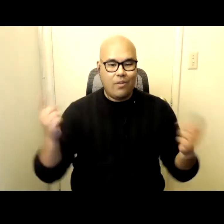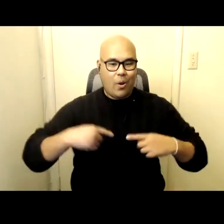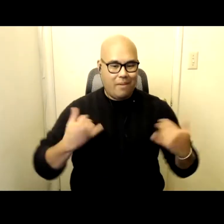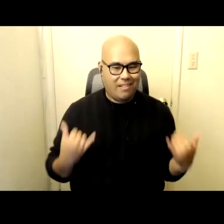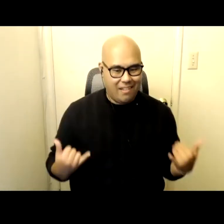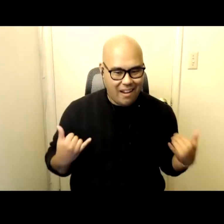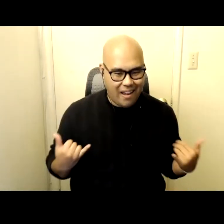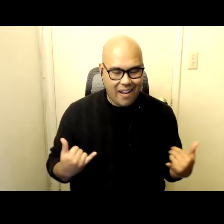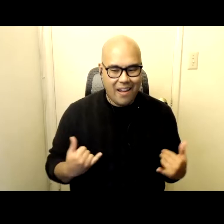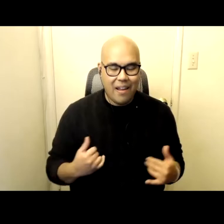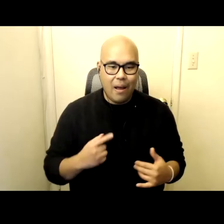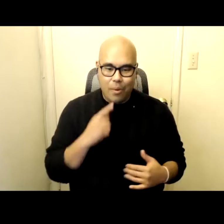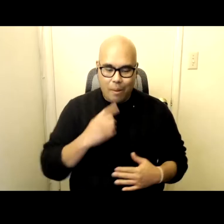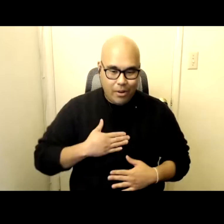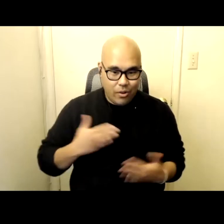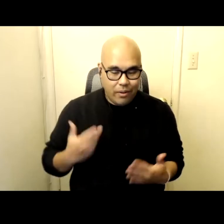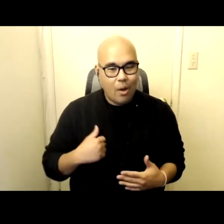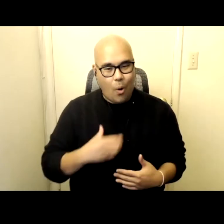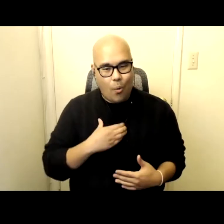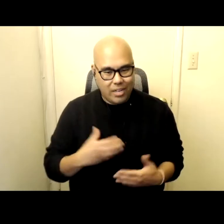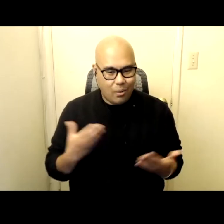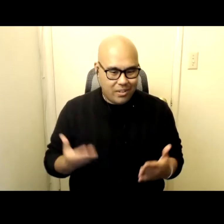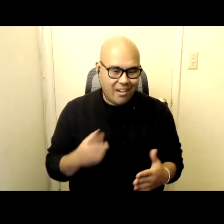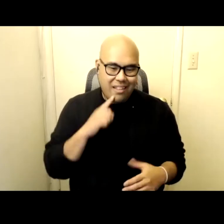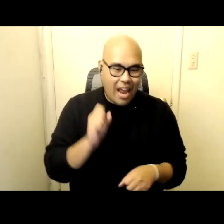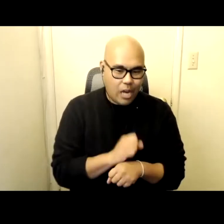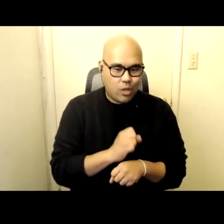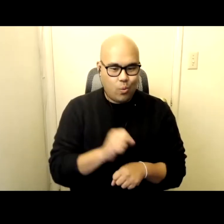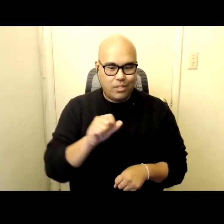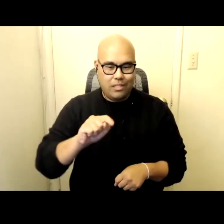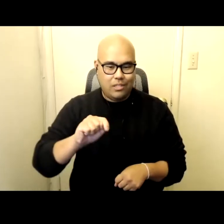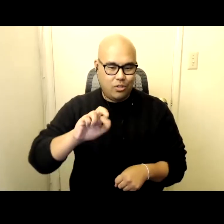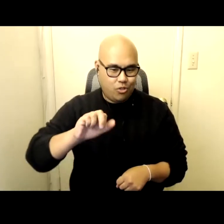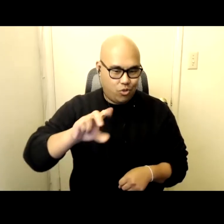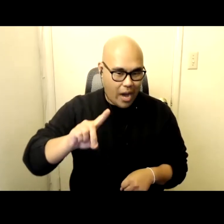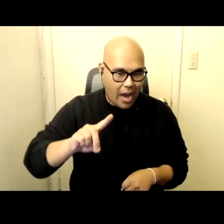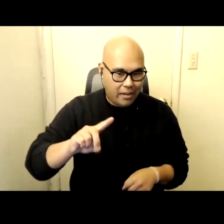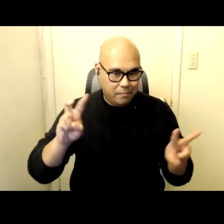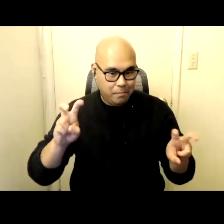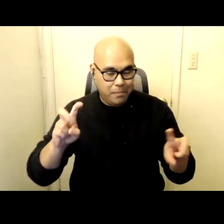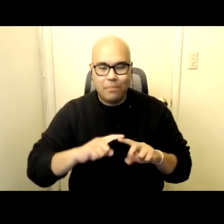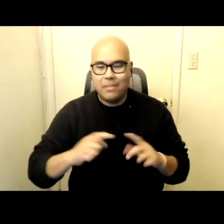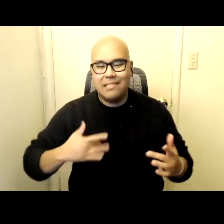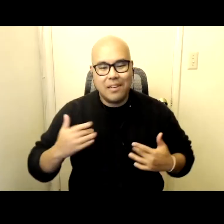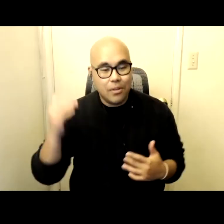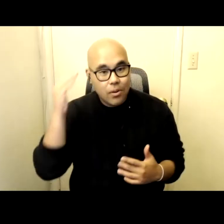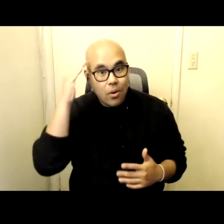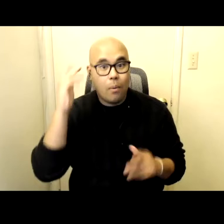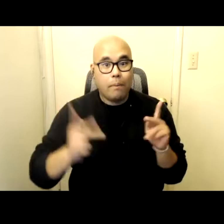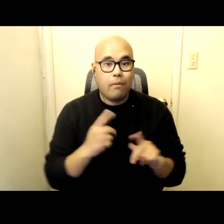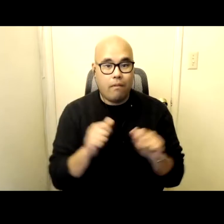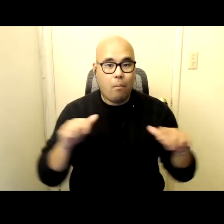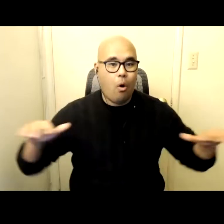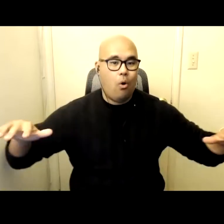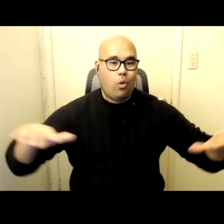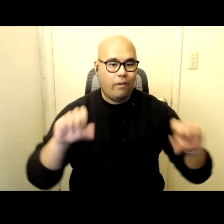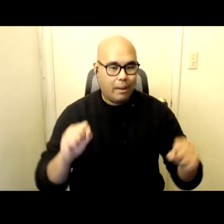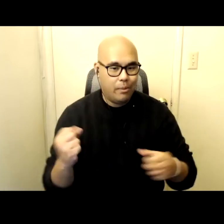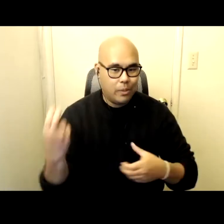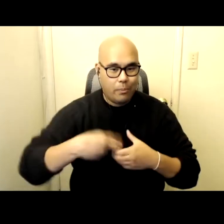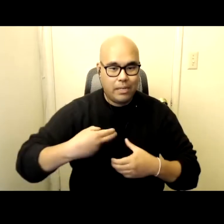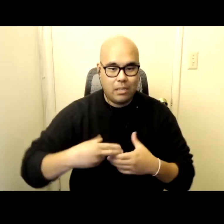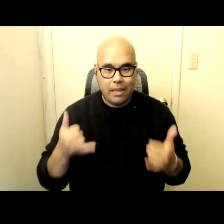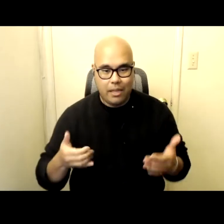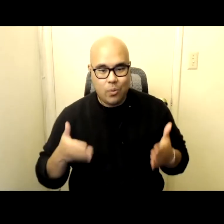Strand. I wish I were at the Strand, but it's exciting to know that people from all over are able to participate this